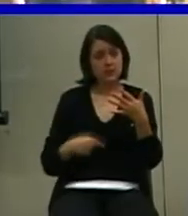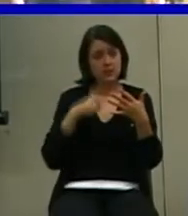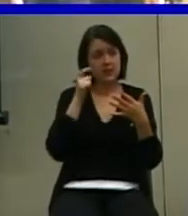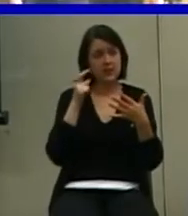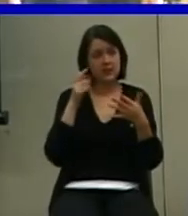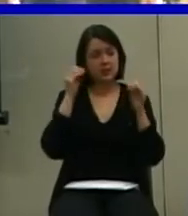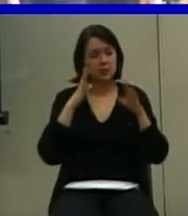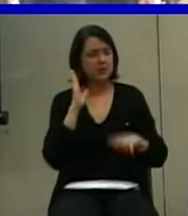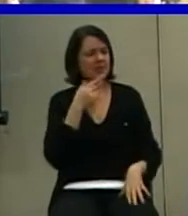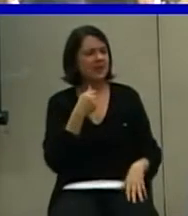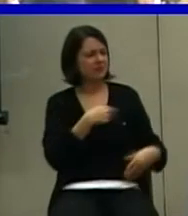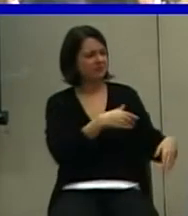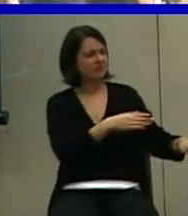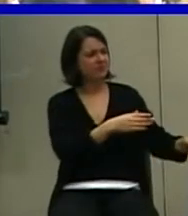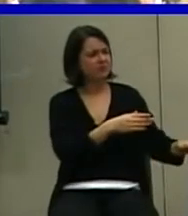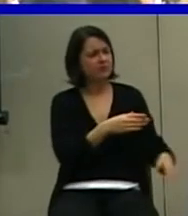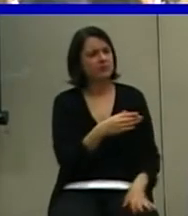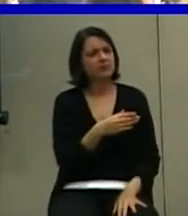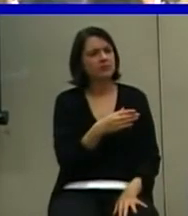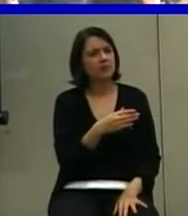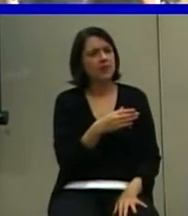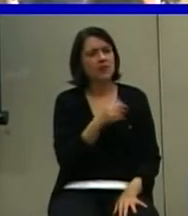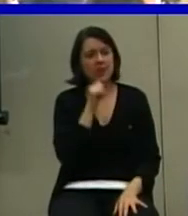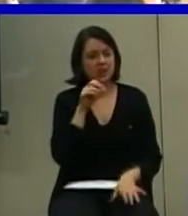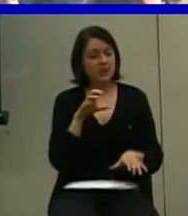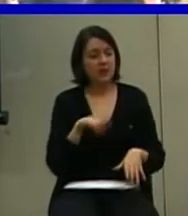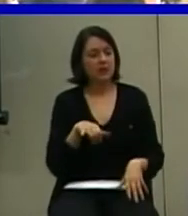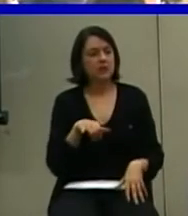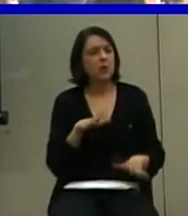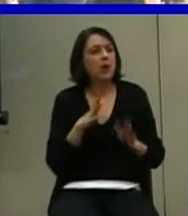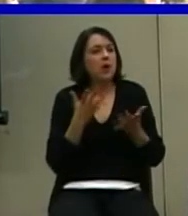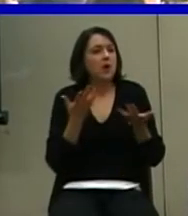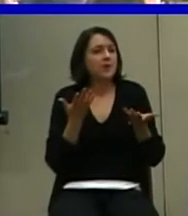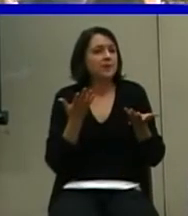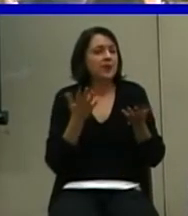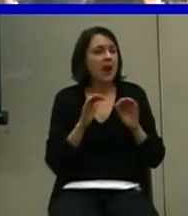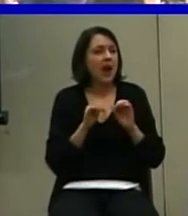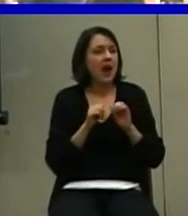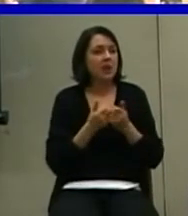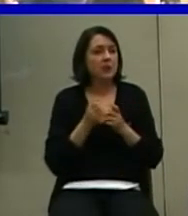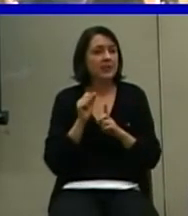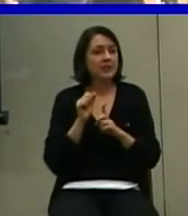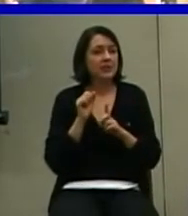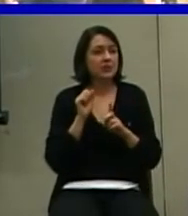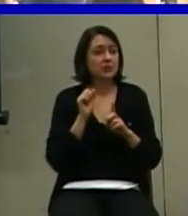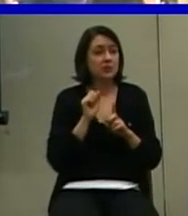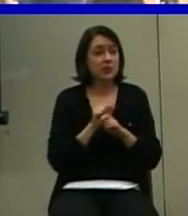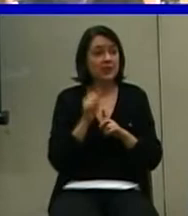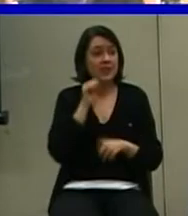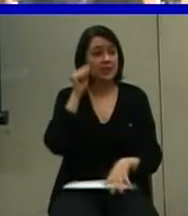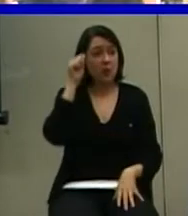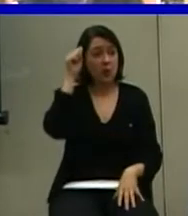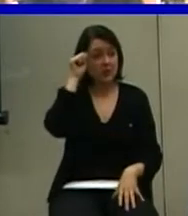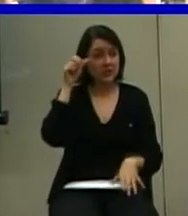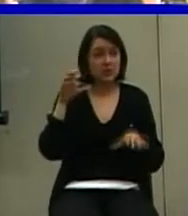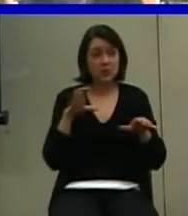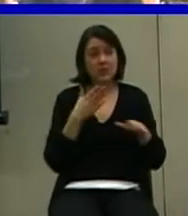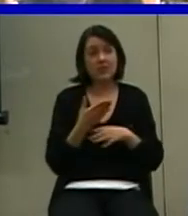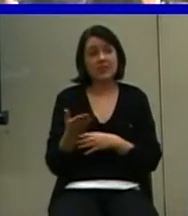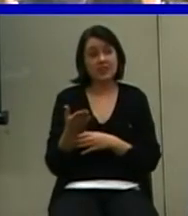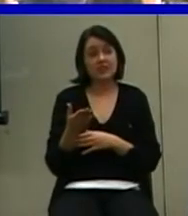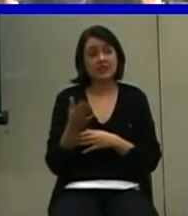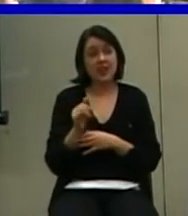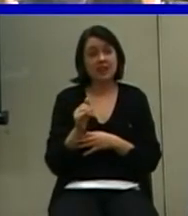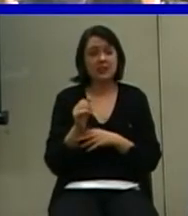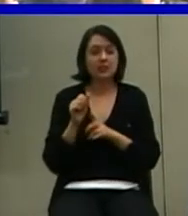they're likely to say, go away. And they're not going to do any of them. So how do we trick adults into doing things